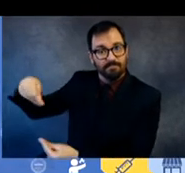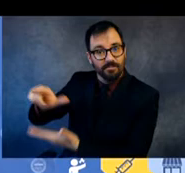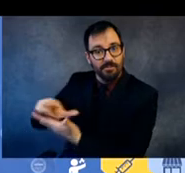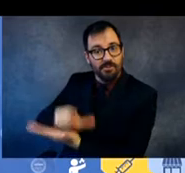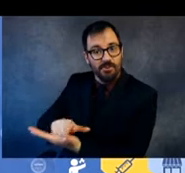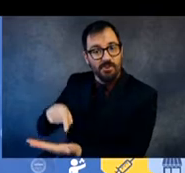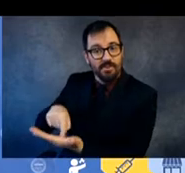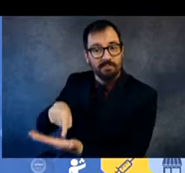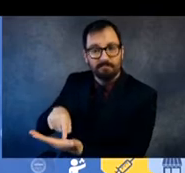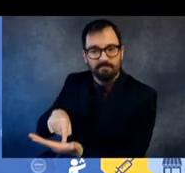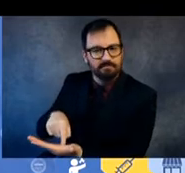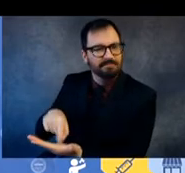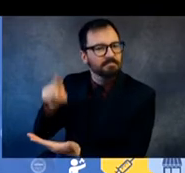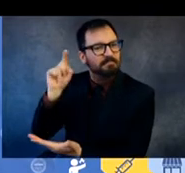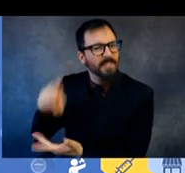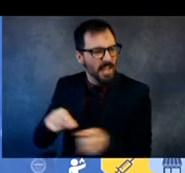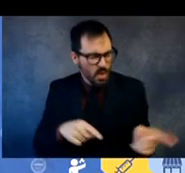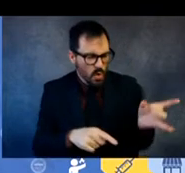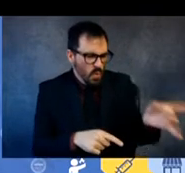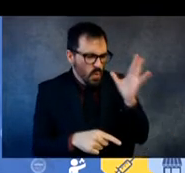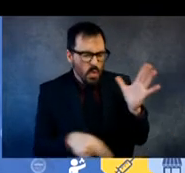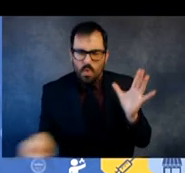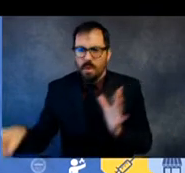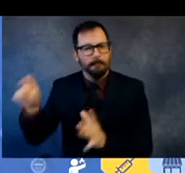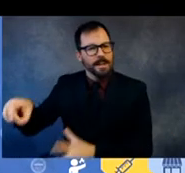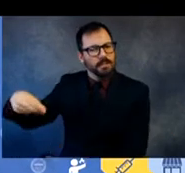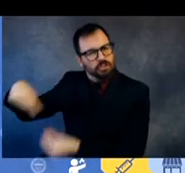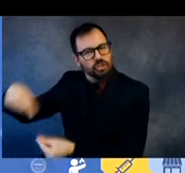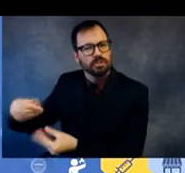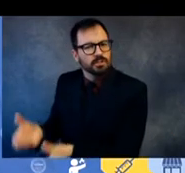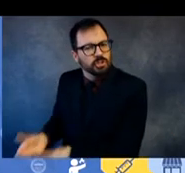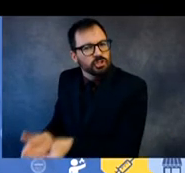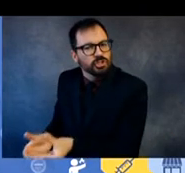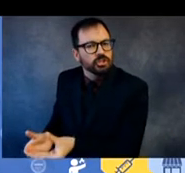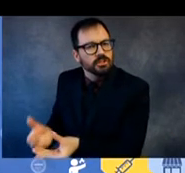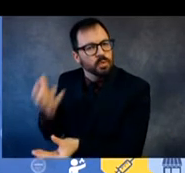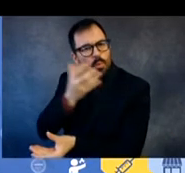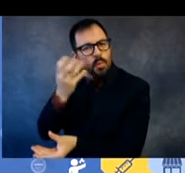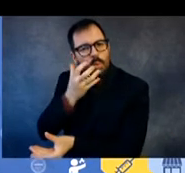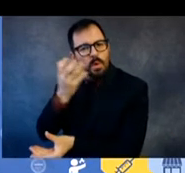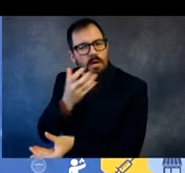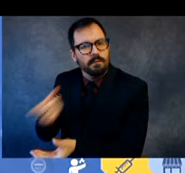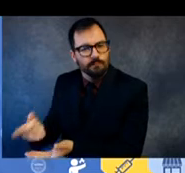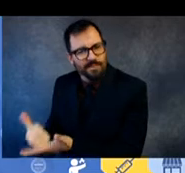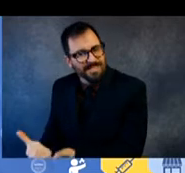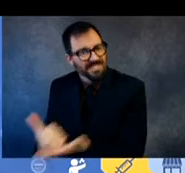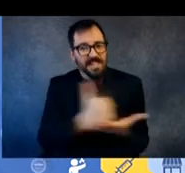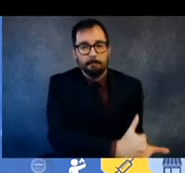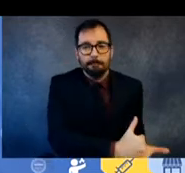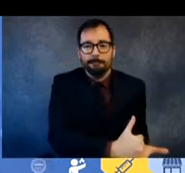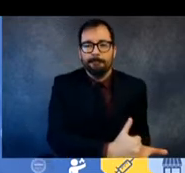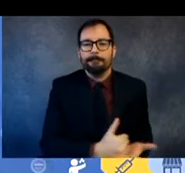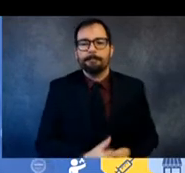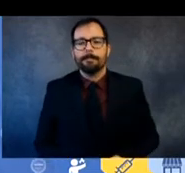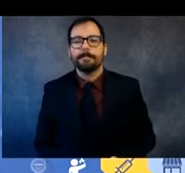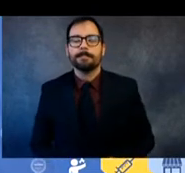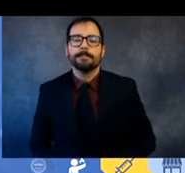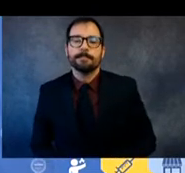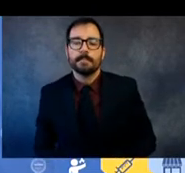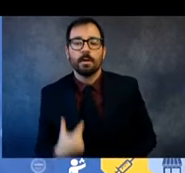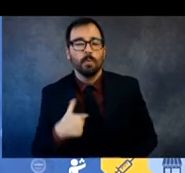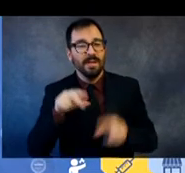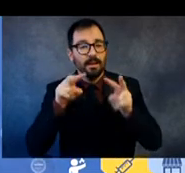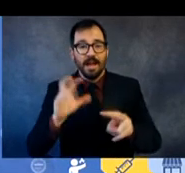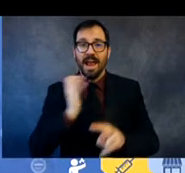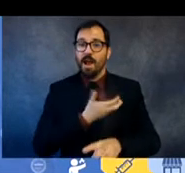be of equal scope and equal impact. We virtually looked at every aspect of society